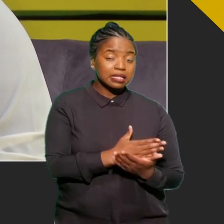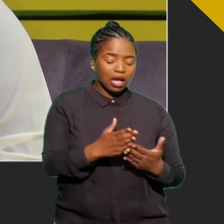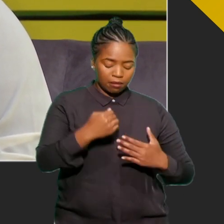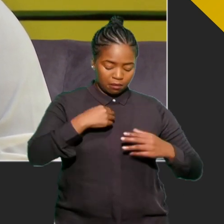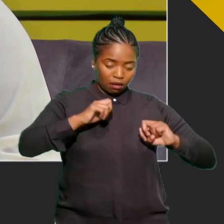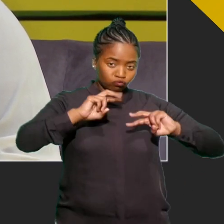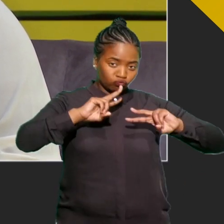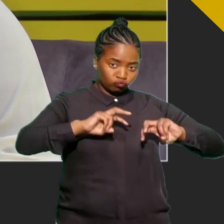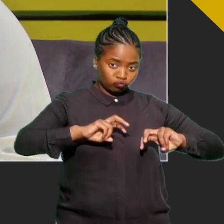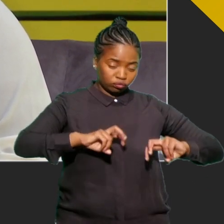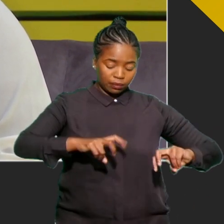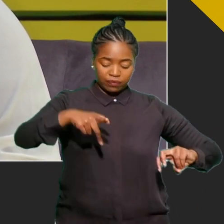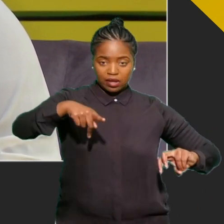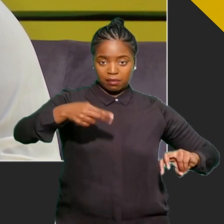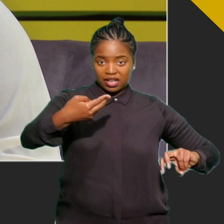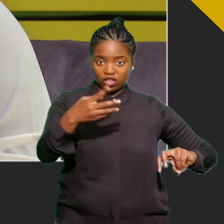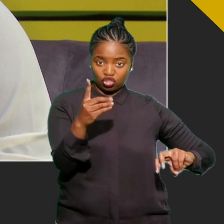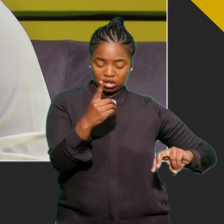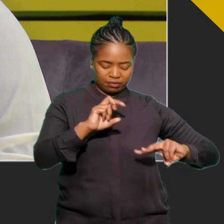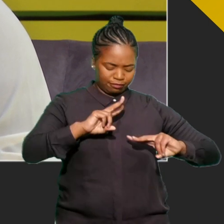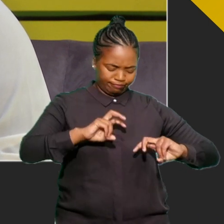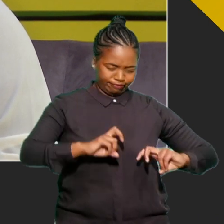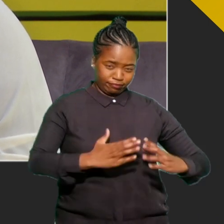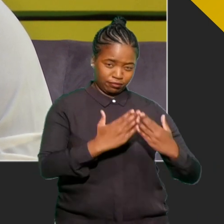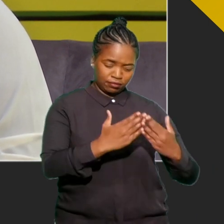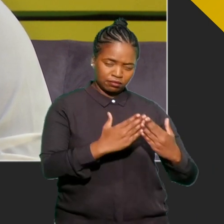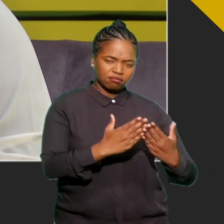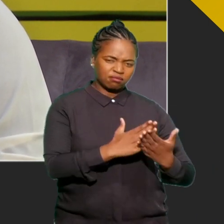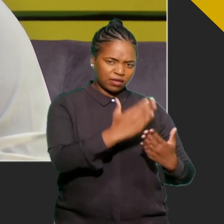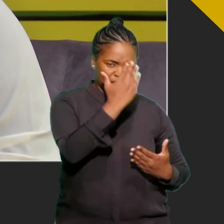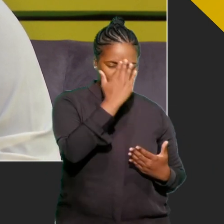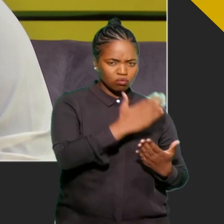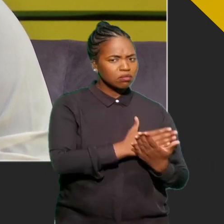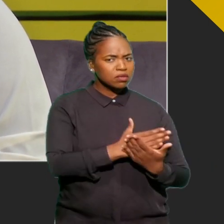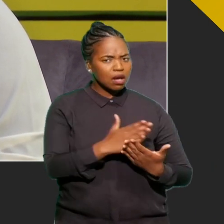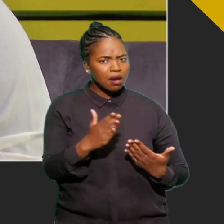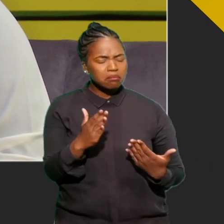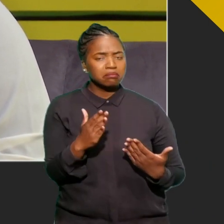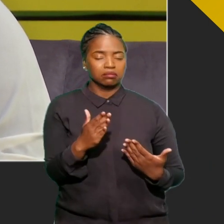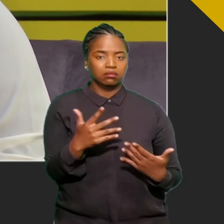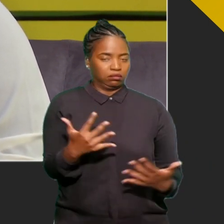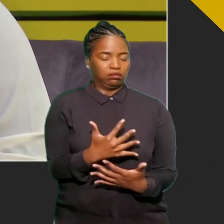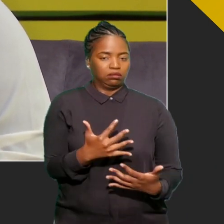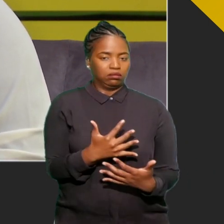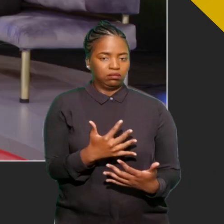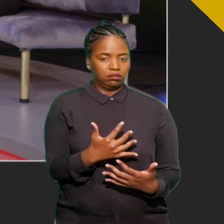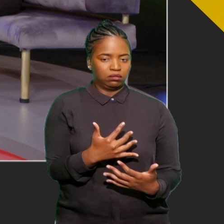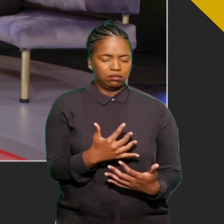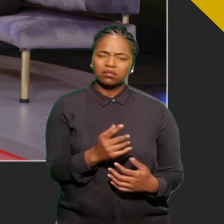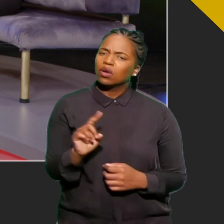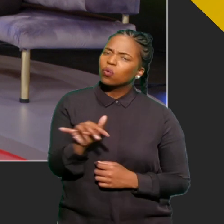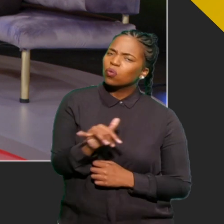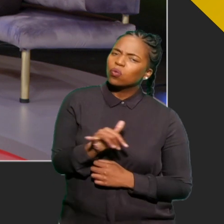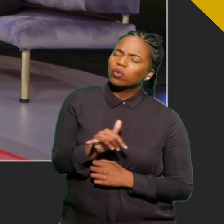results were what I expected, but others were also very, you know, surprising. Doctor, what are those